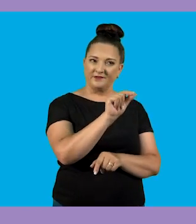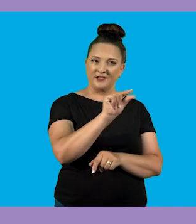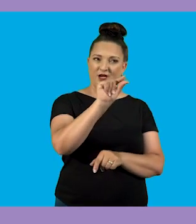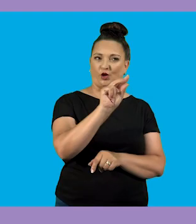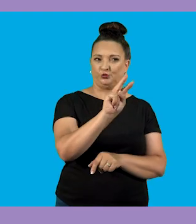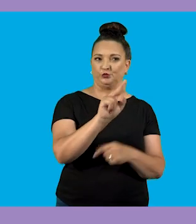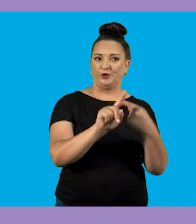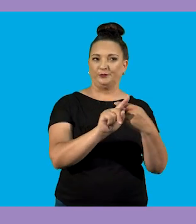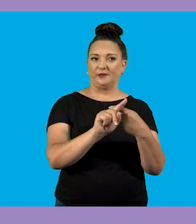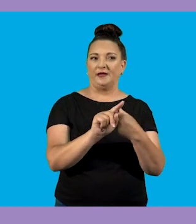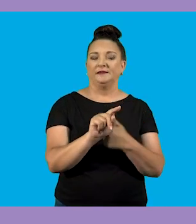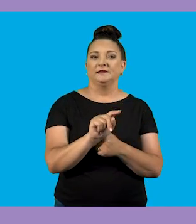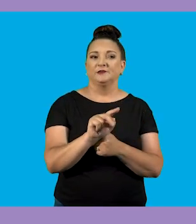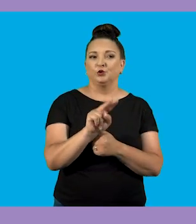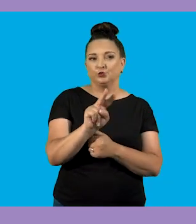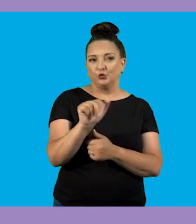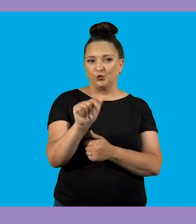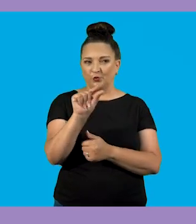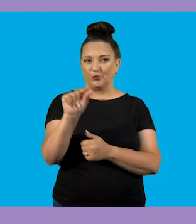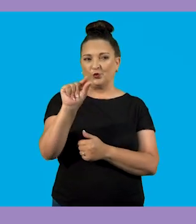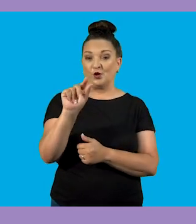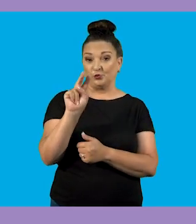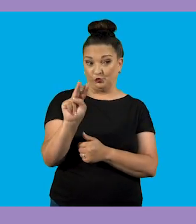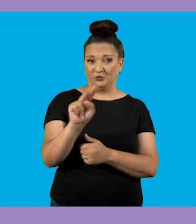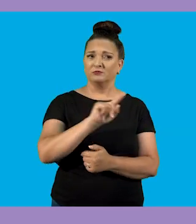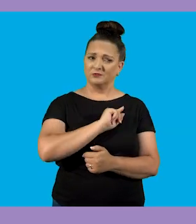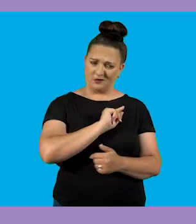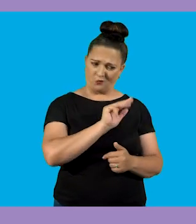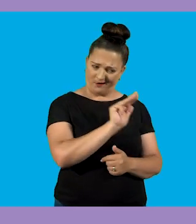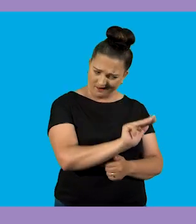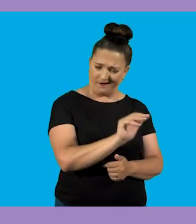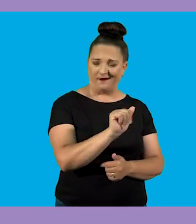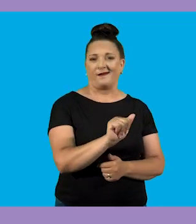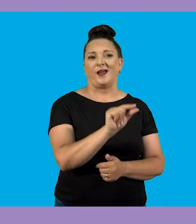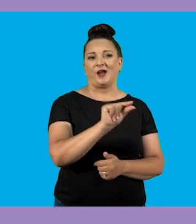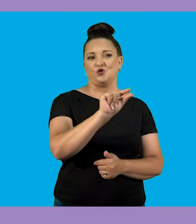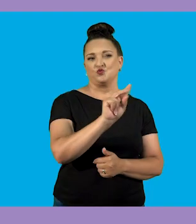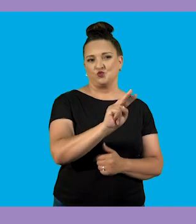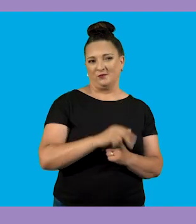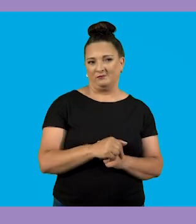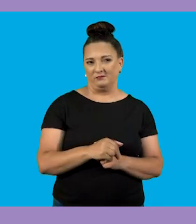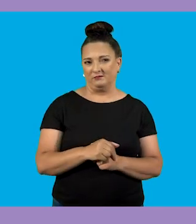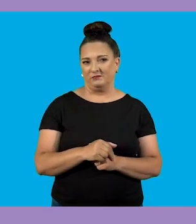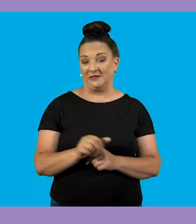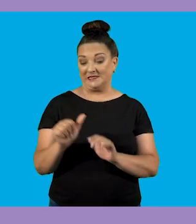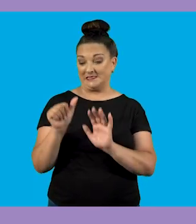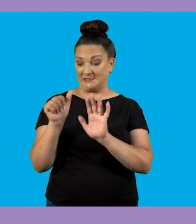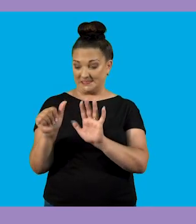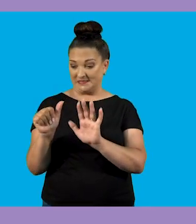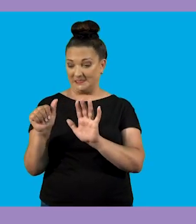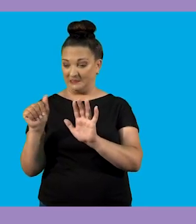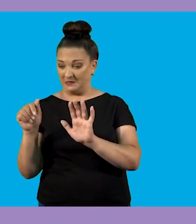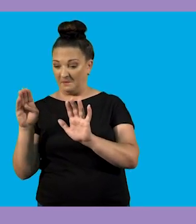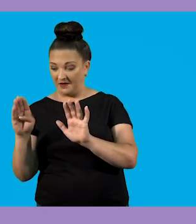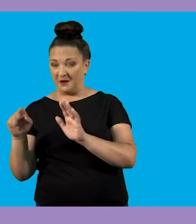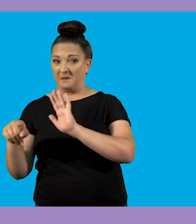squared plus 2a squared, that is 9a squared, and we have 6ab minus 5ab,